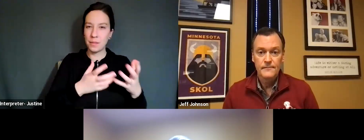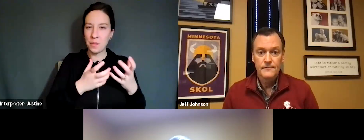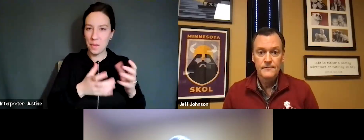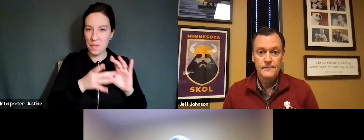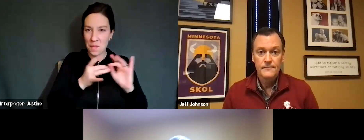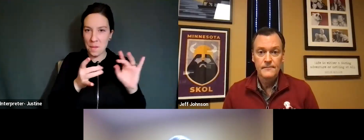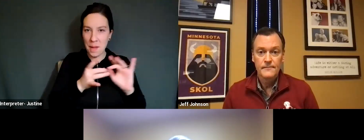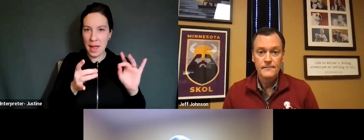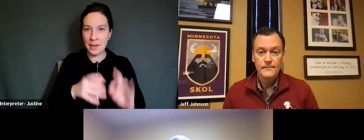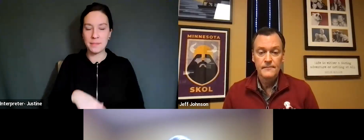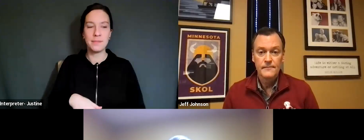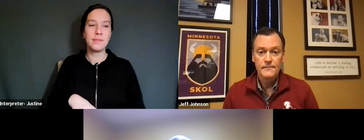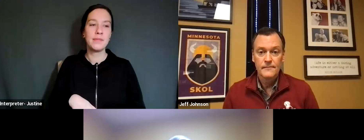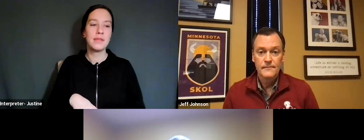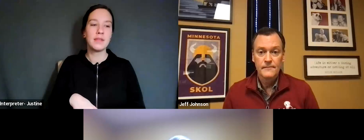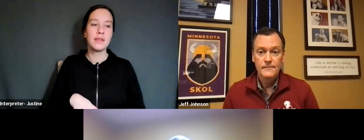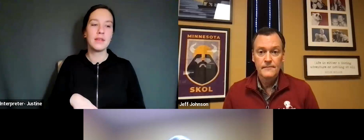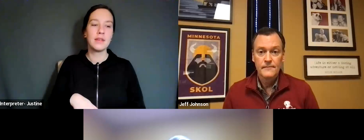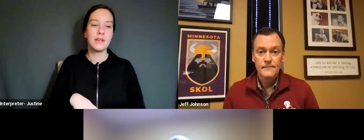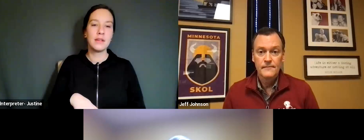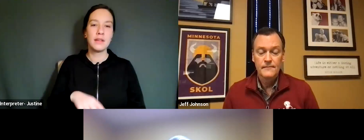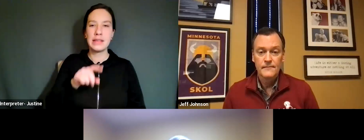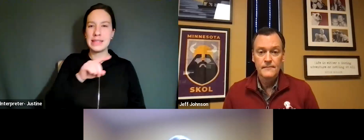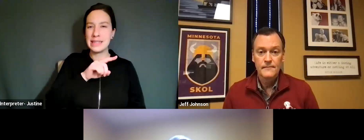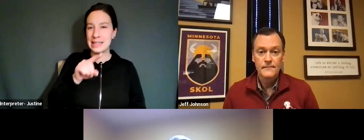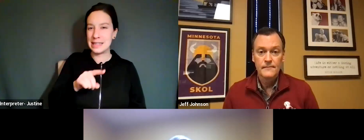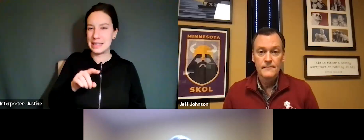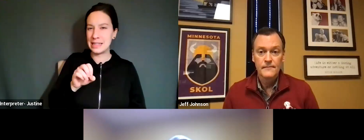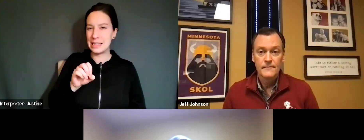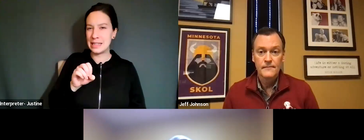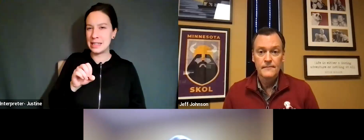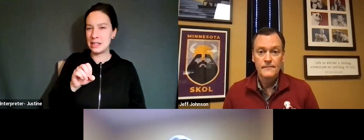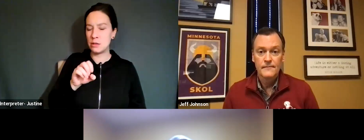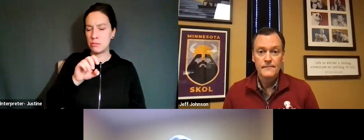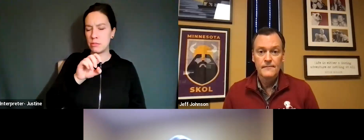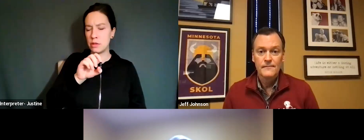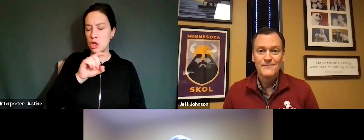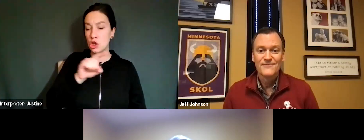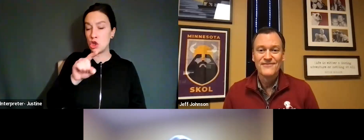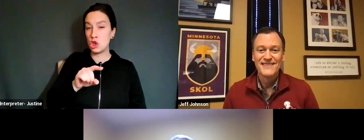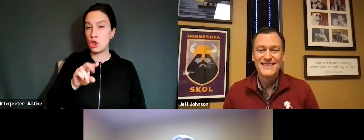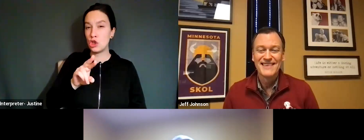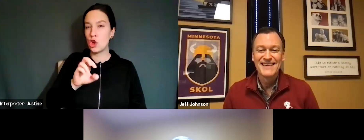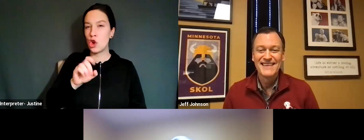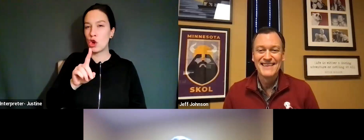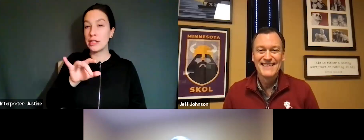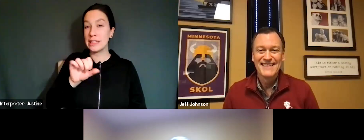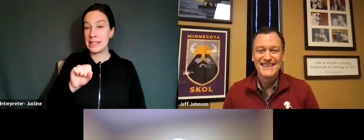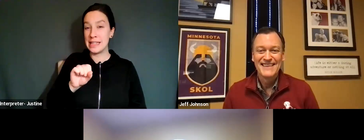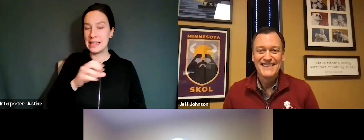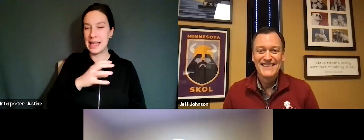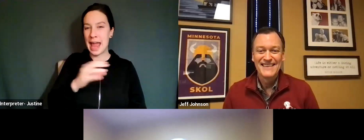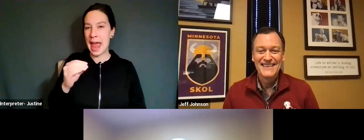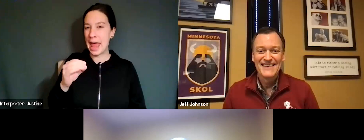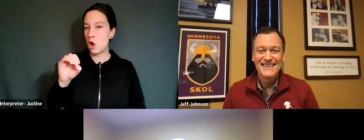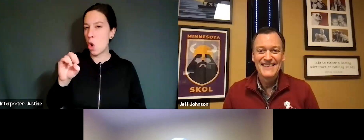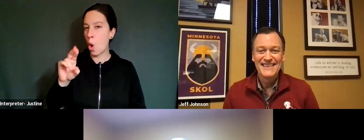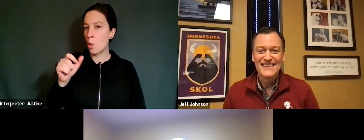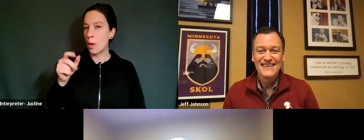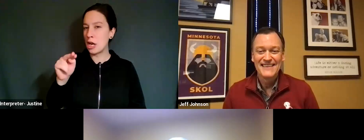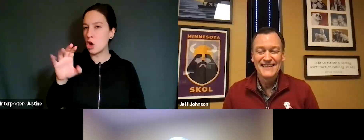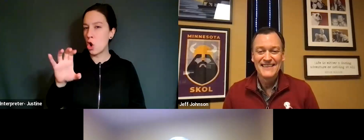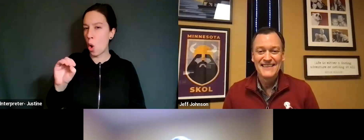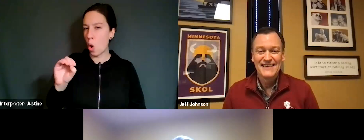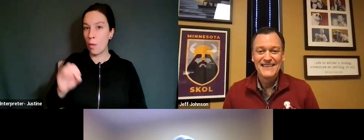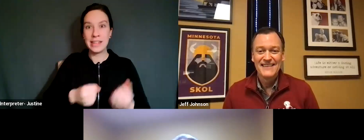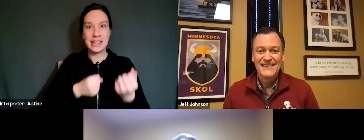Xerxes and Team Orono PD support this move. wrote in to us.